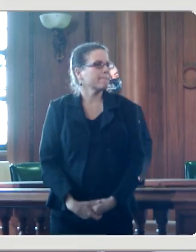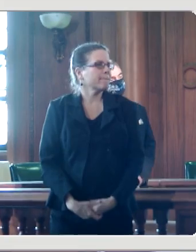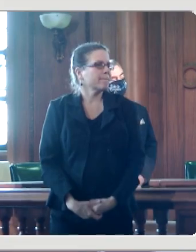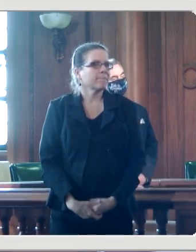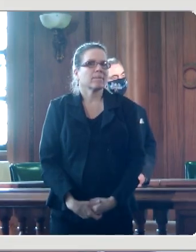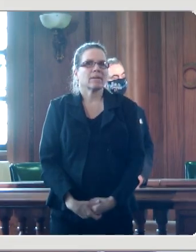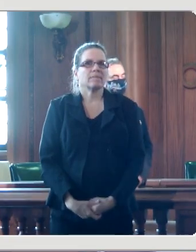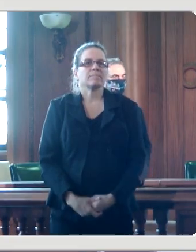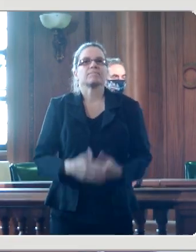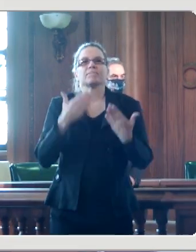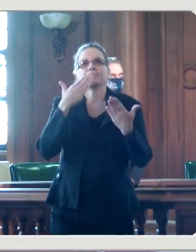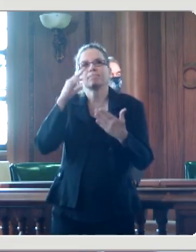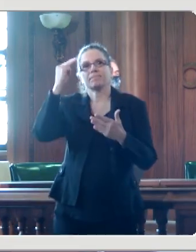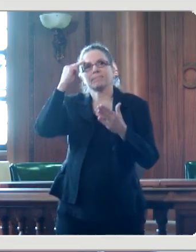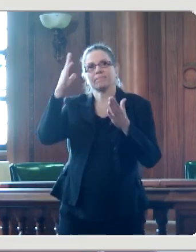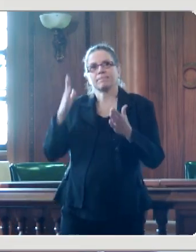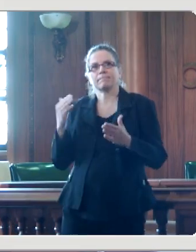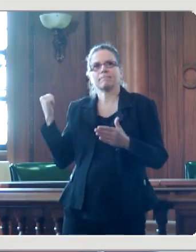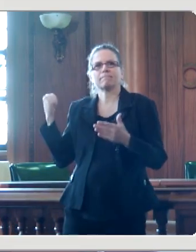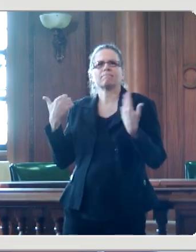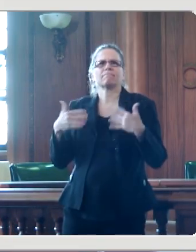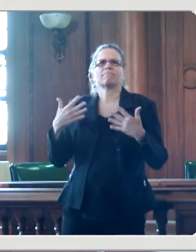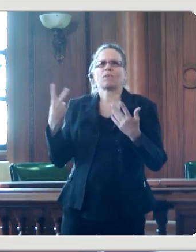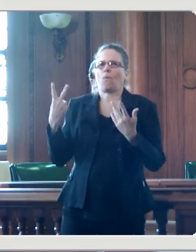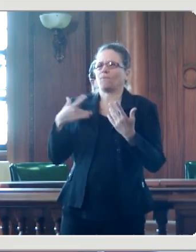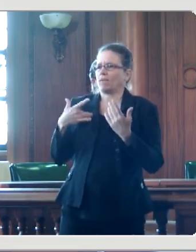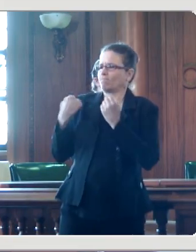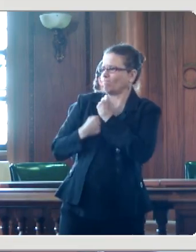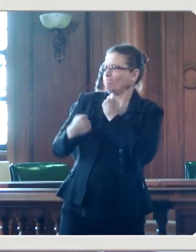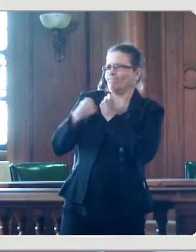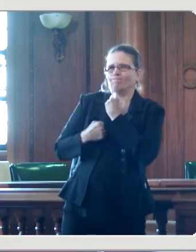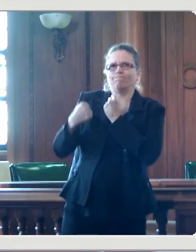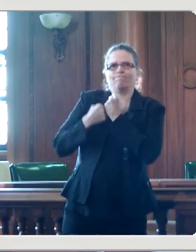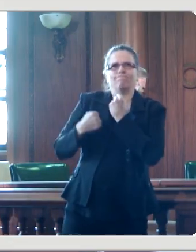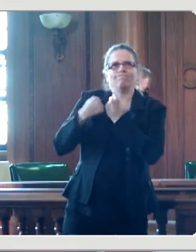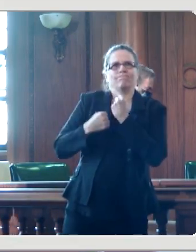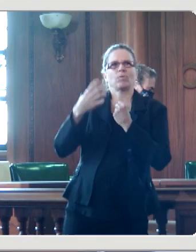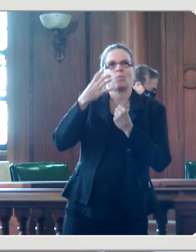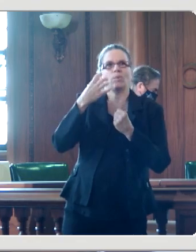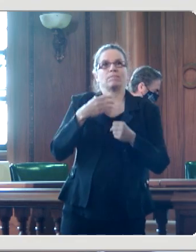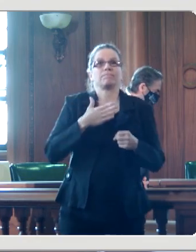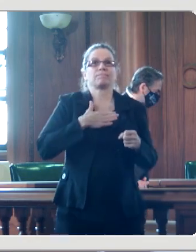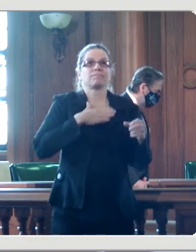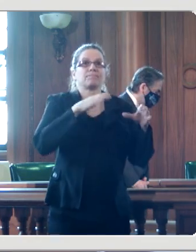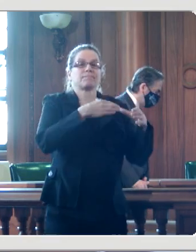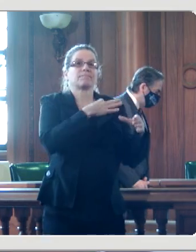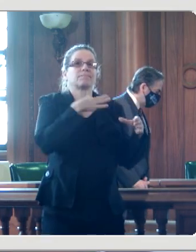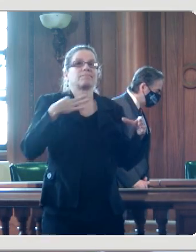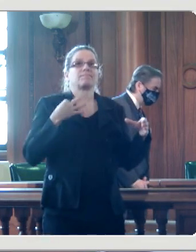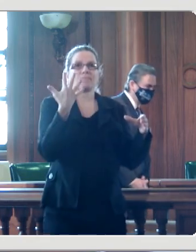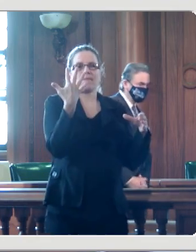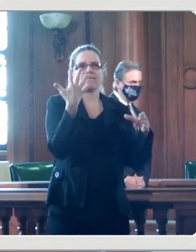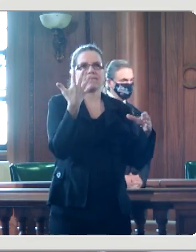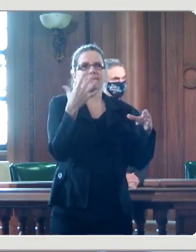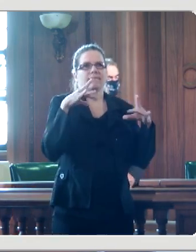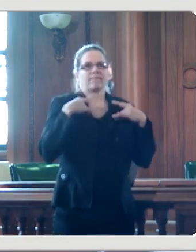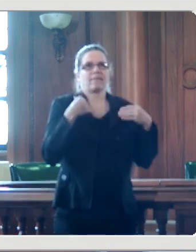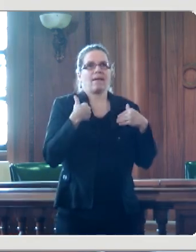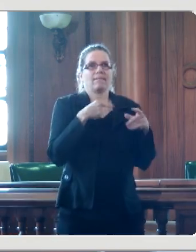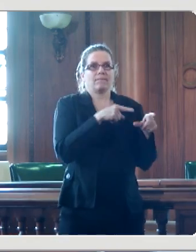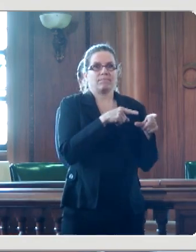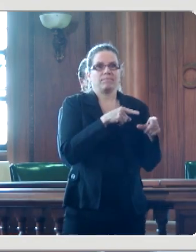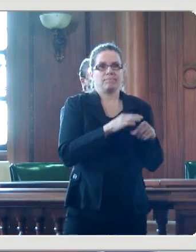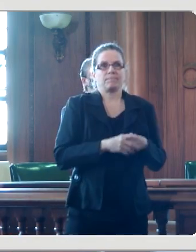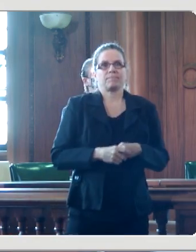Thank you, Mayor, for your support. We have 5 out due to COVID, and I just want to thank the employees of the Department of Parks